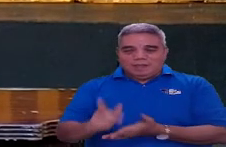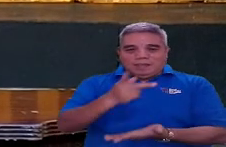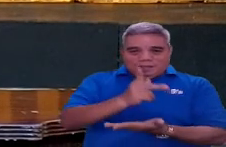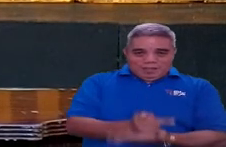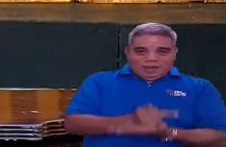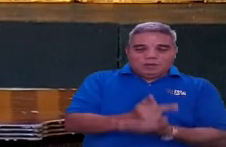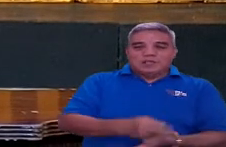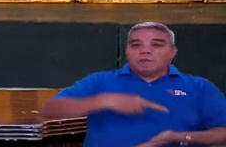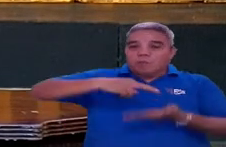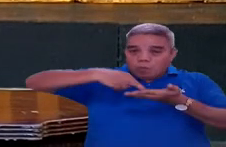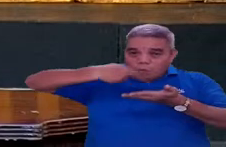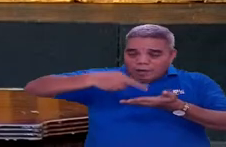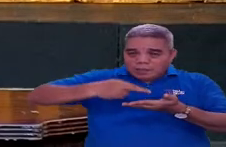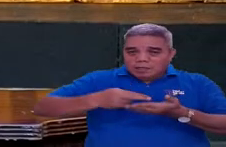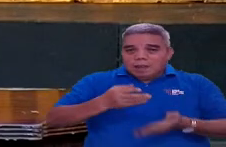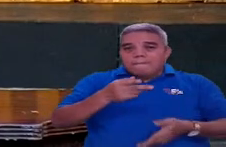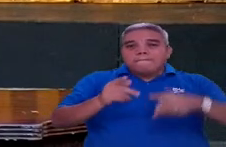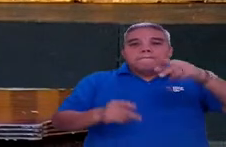Or